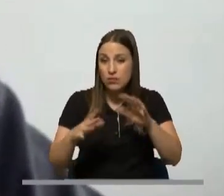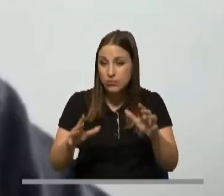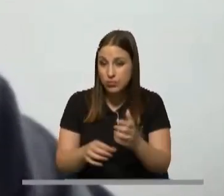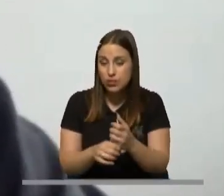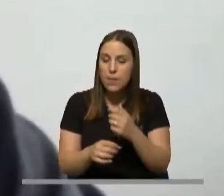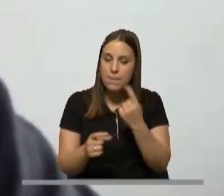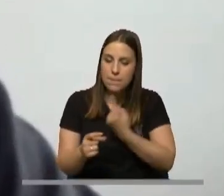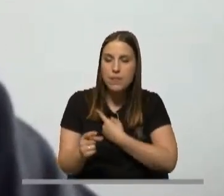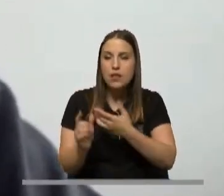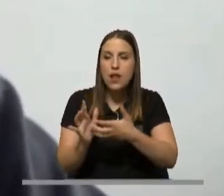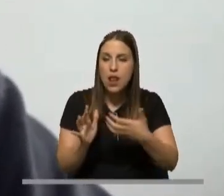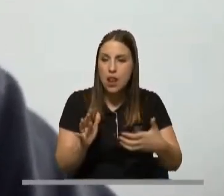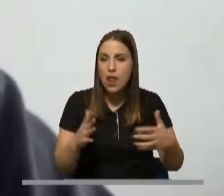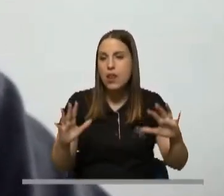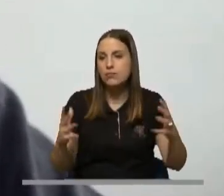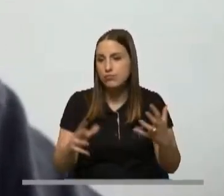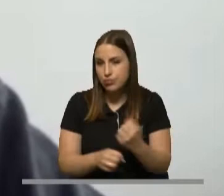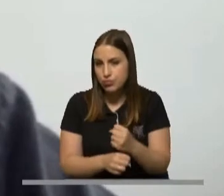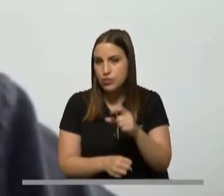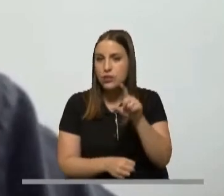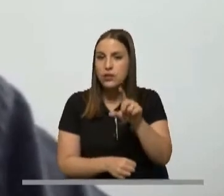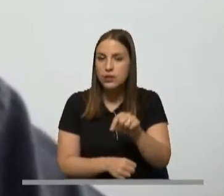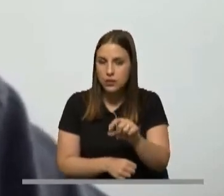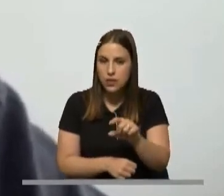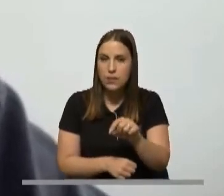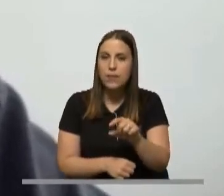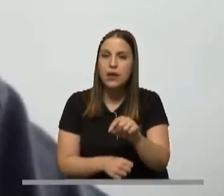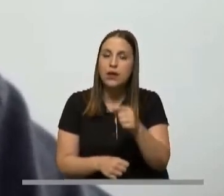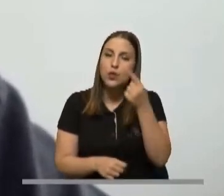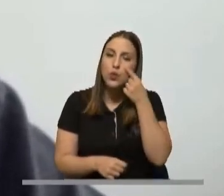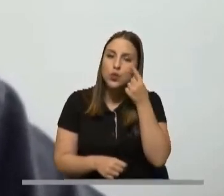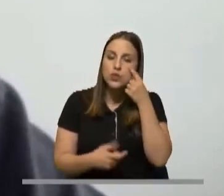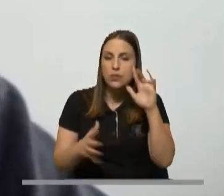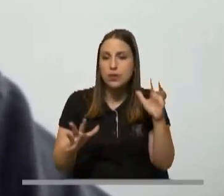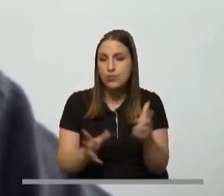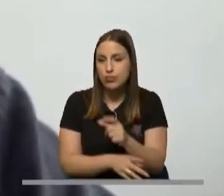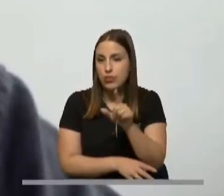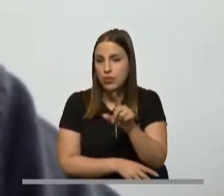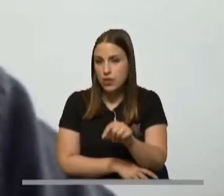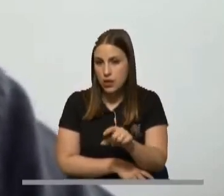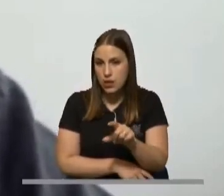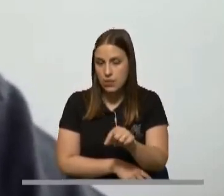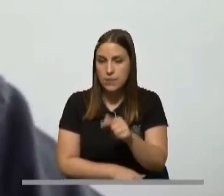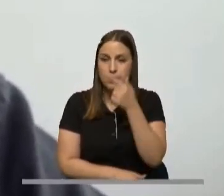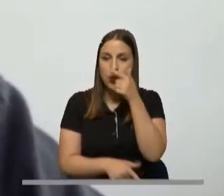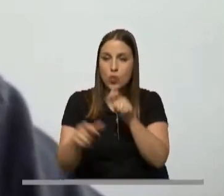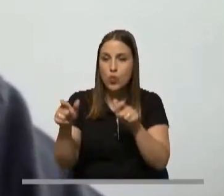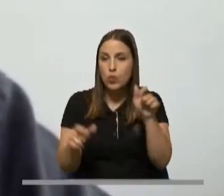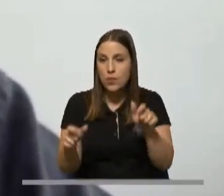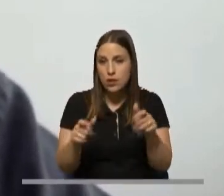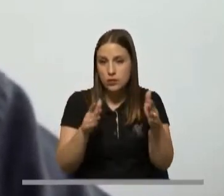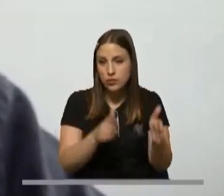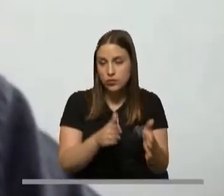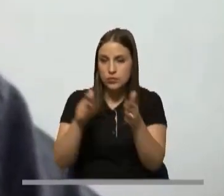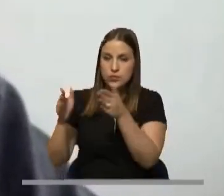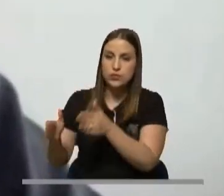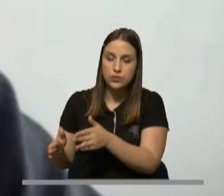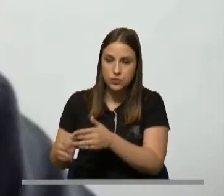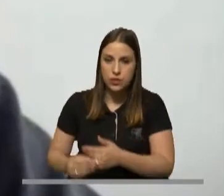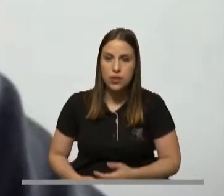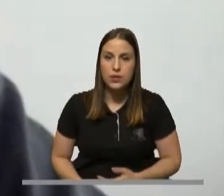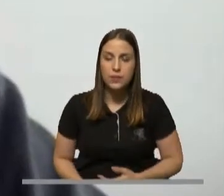complexity through a reduction of modes of knowledge. Humans, on the other hand,